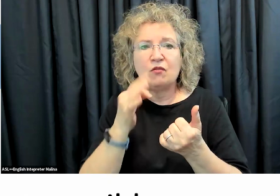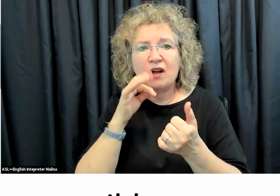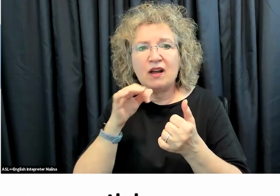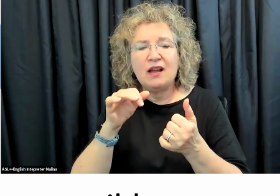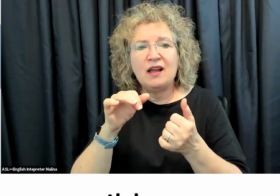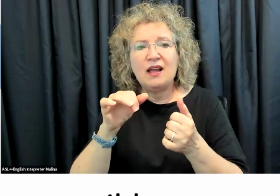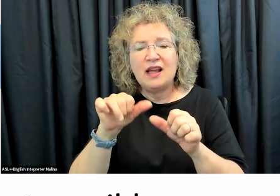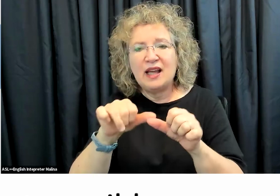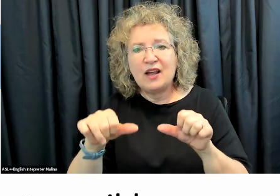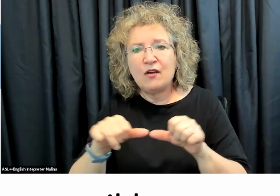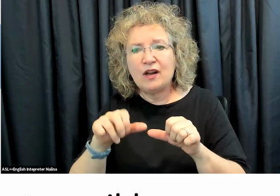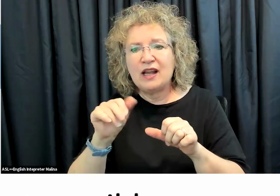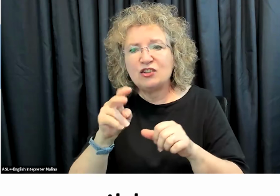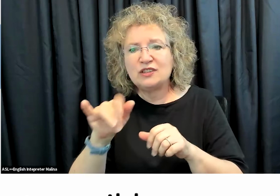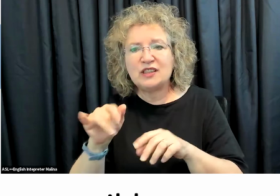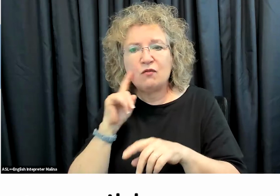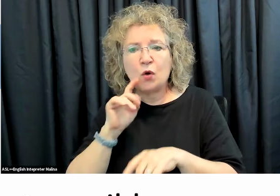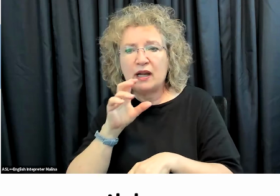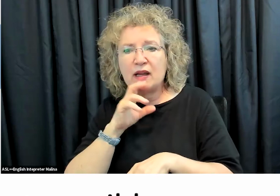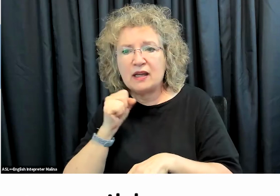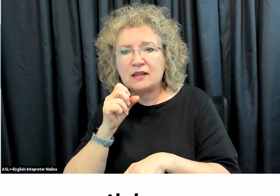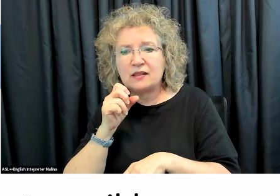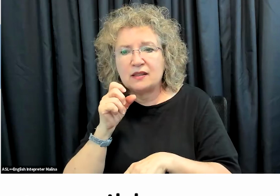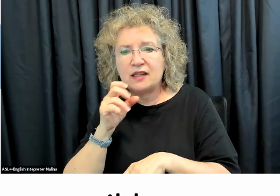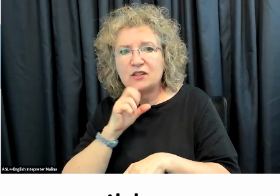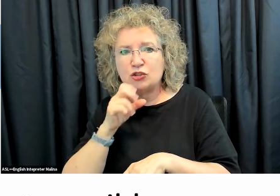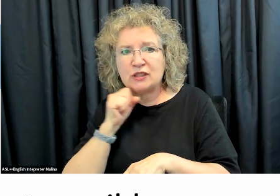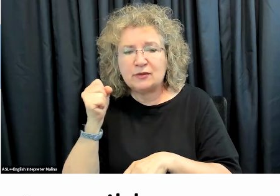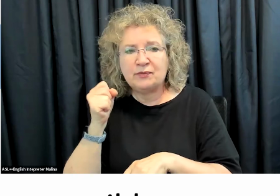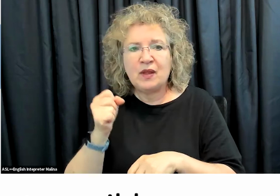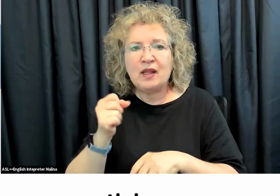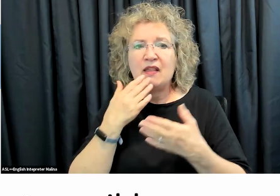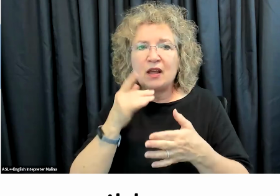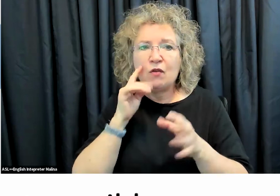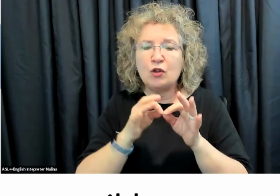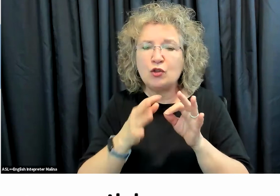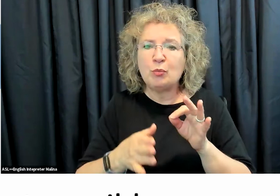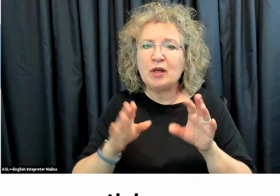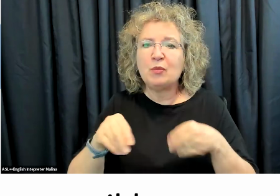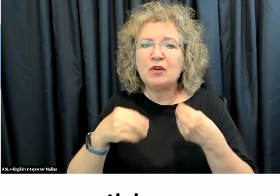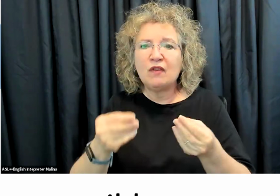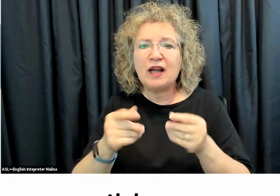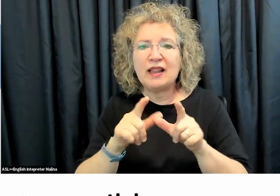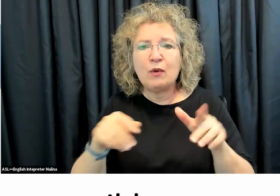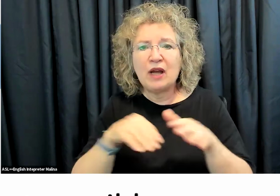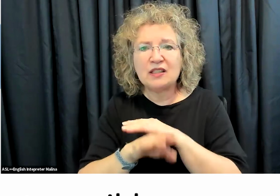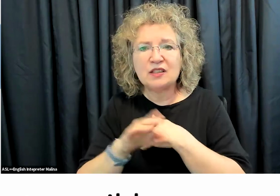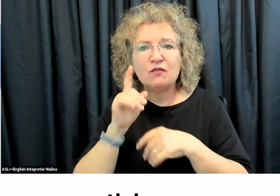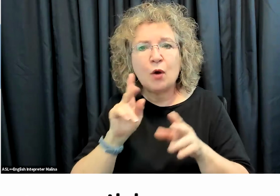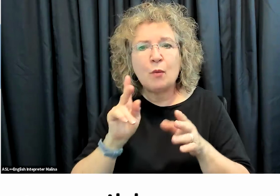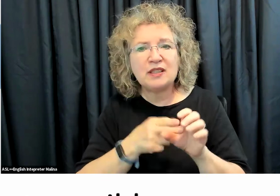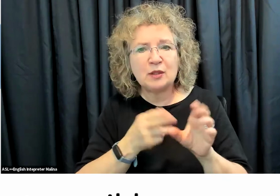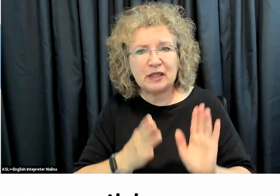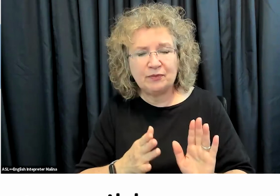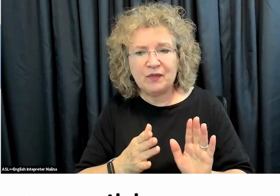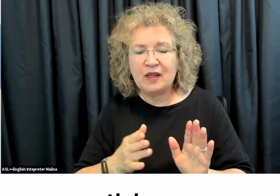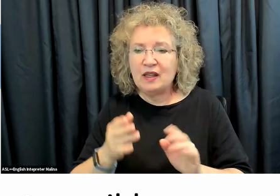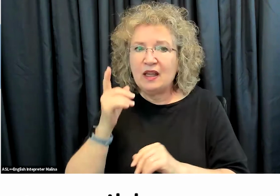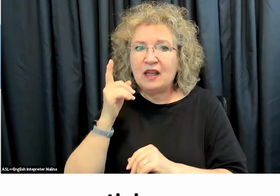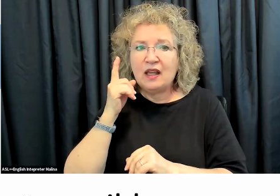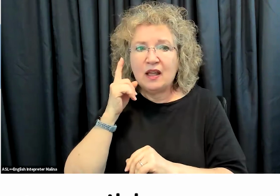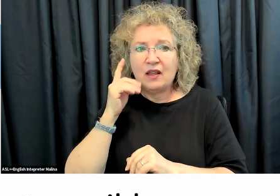the interpreters for providing language access for our participants. On behalf of the planning team, thank you for participating in